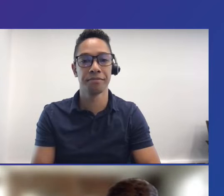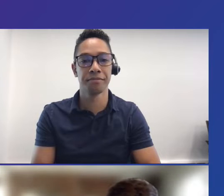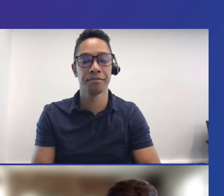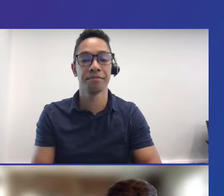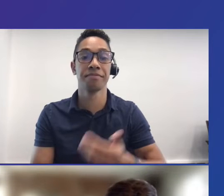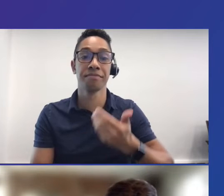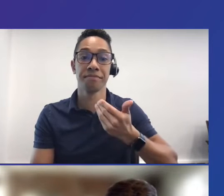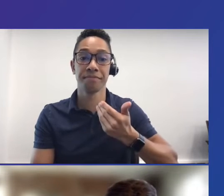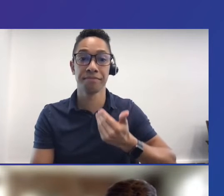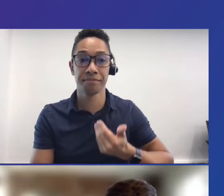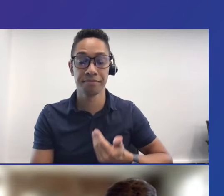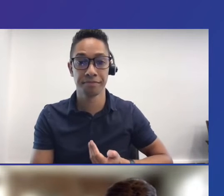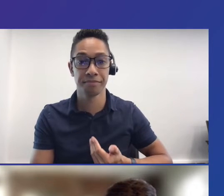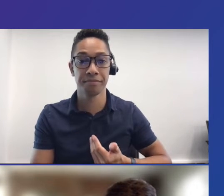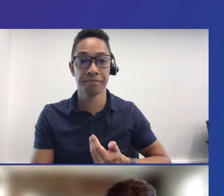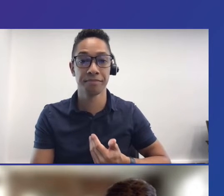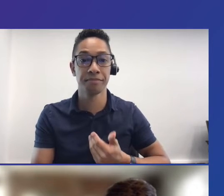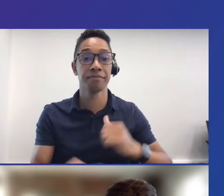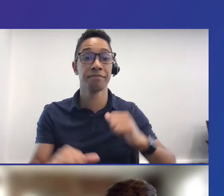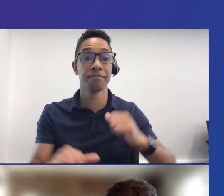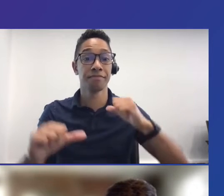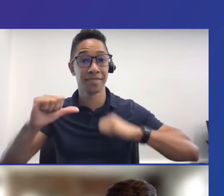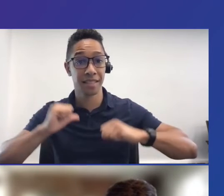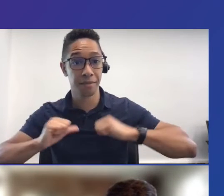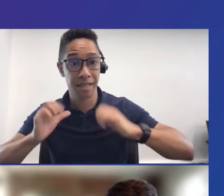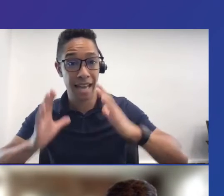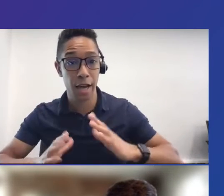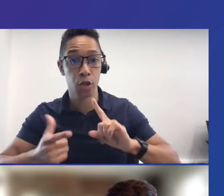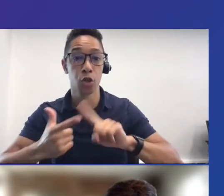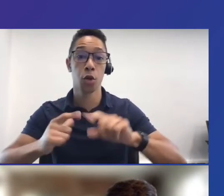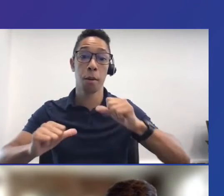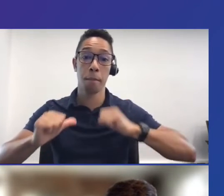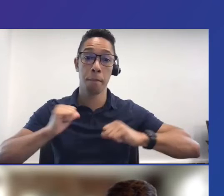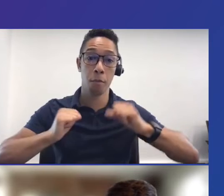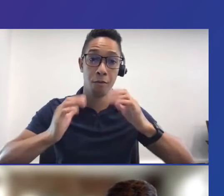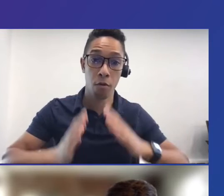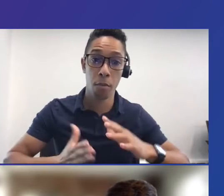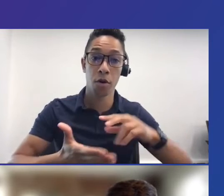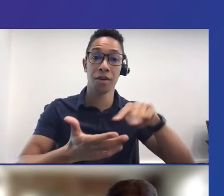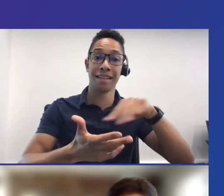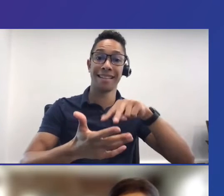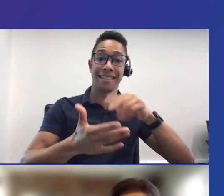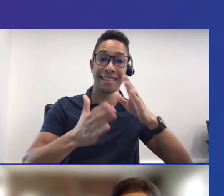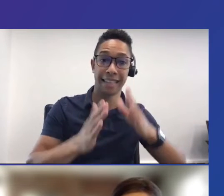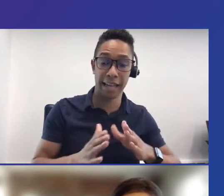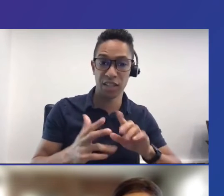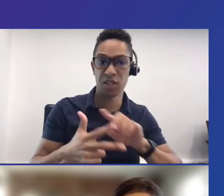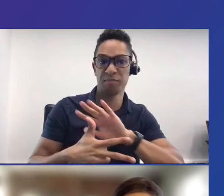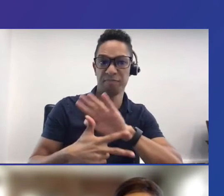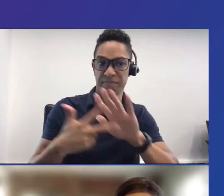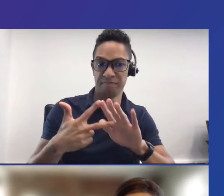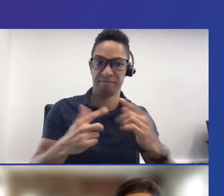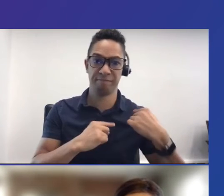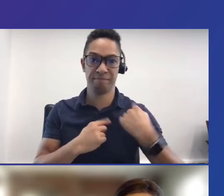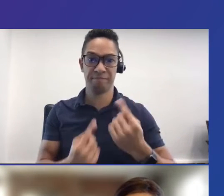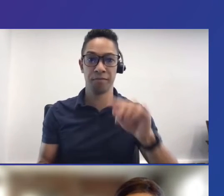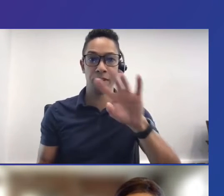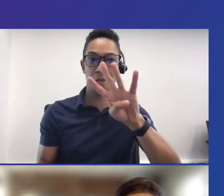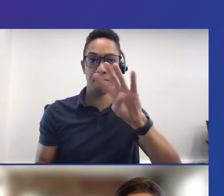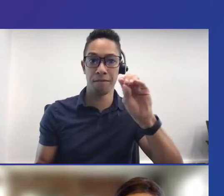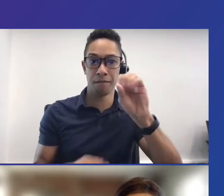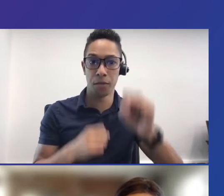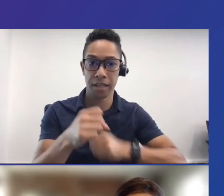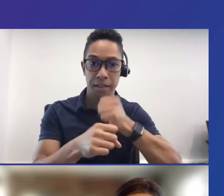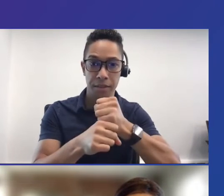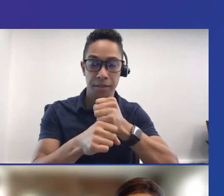I've been an actor, dancer, performer for the past 4 decades.